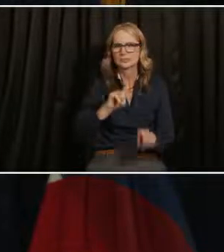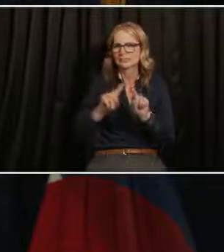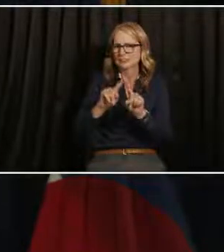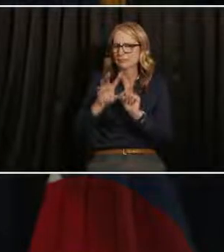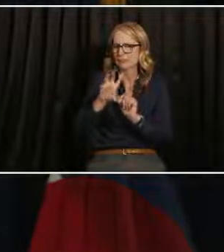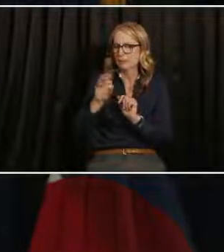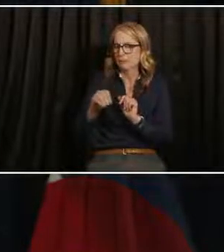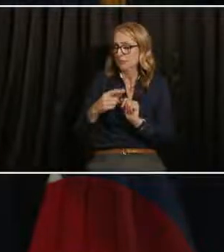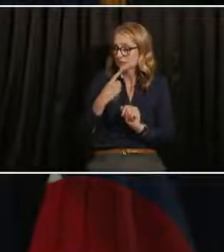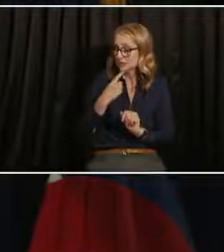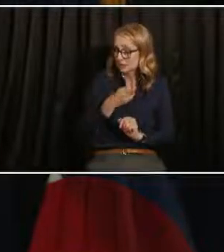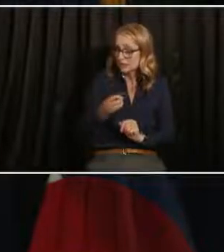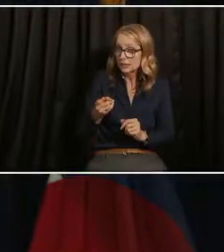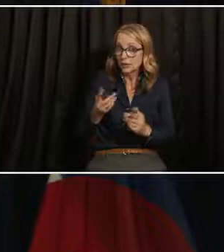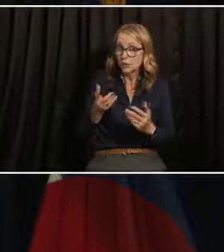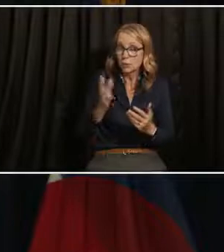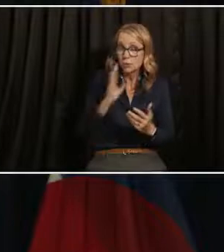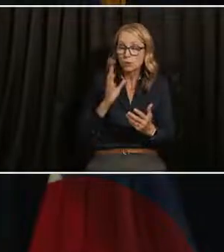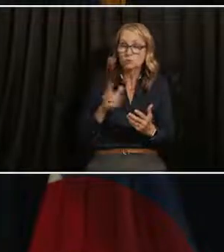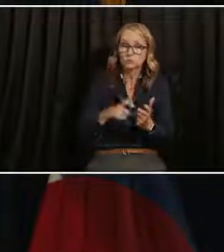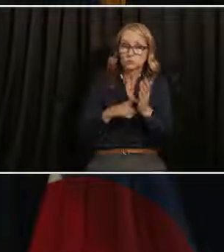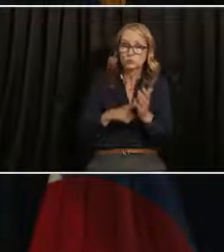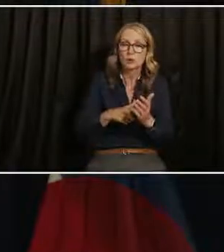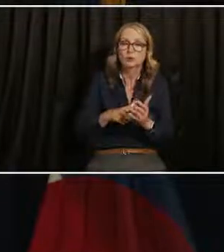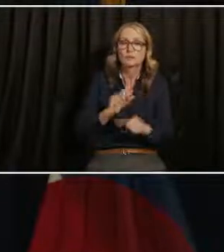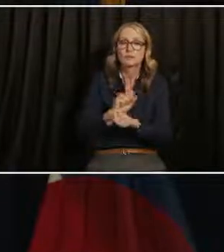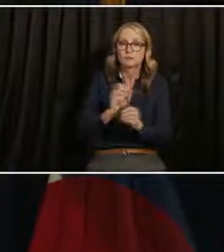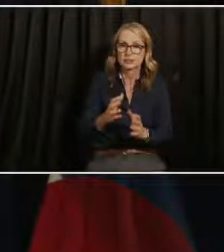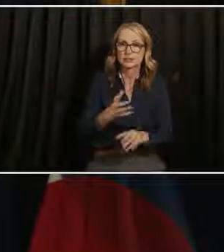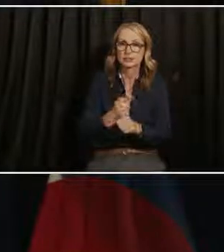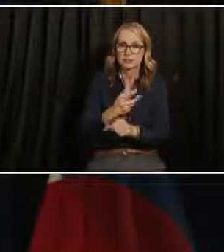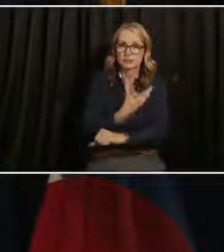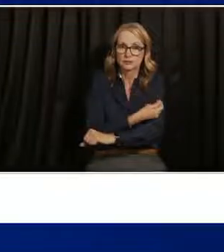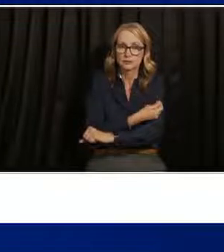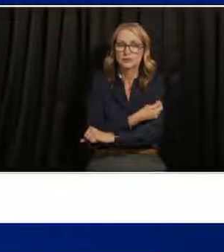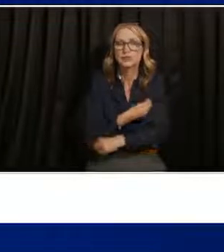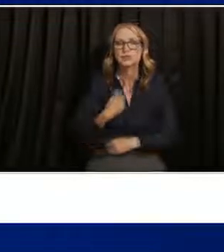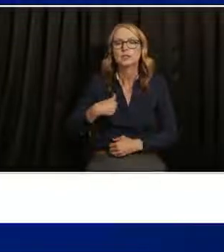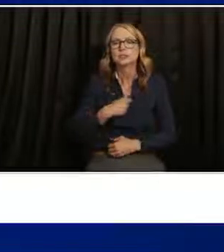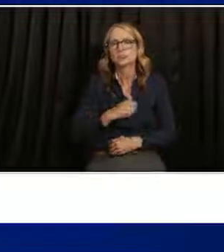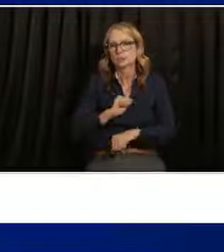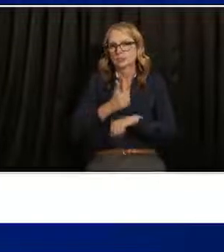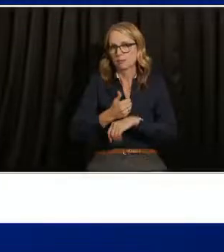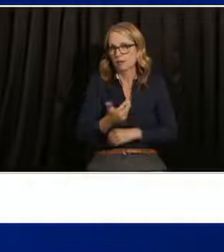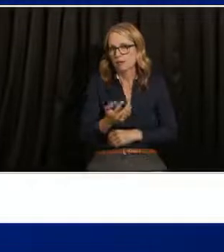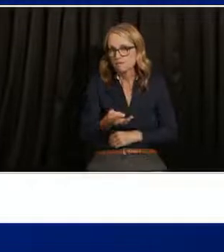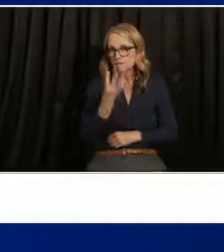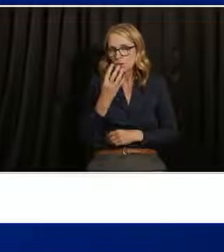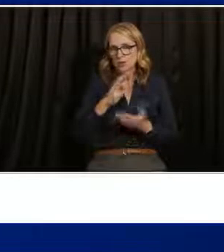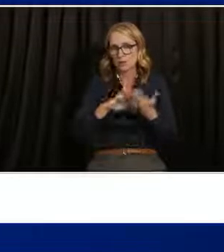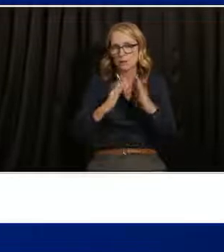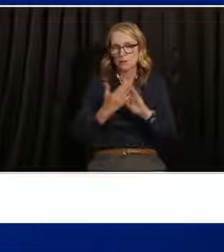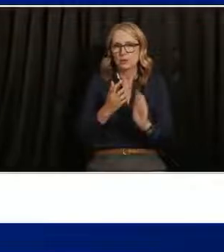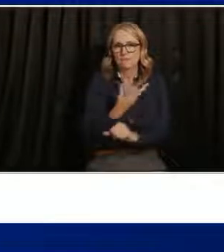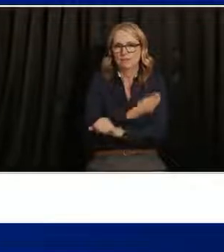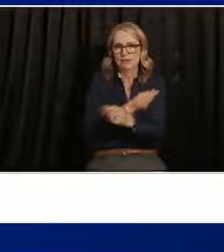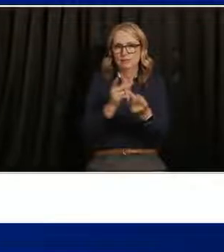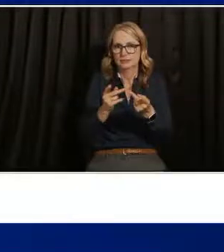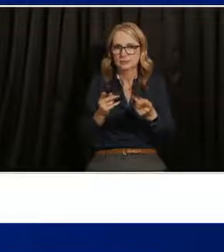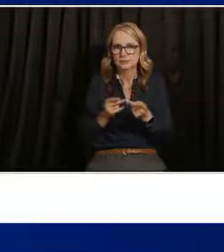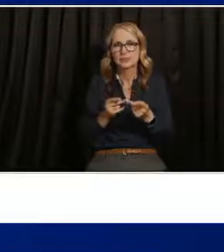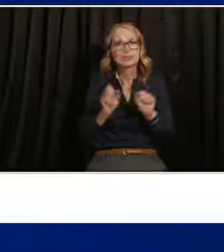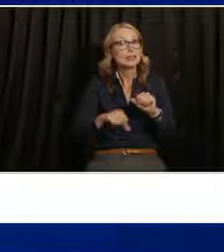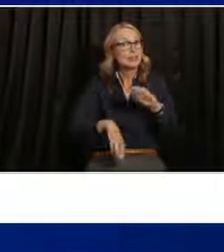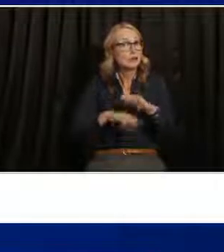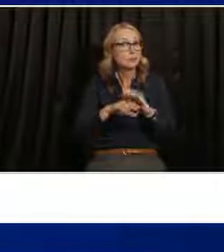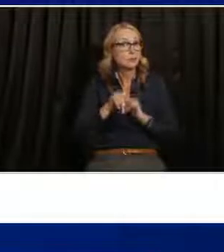many. Colorado is launching 4 community vaccination sites. Each one will be able to give up to 1,000 a day, and